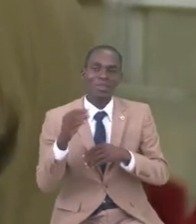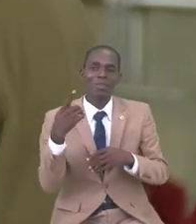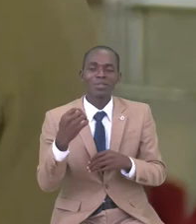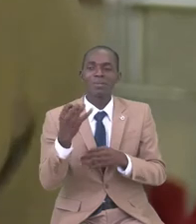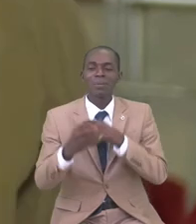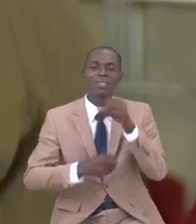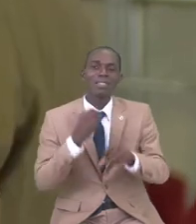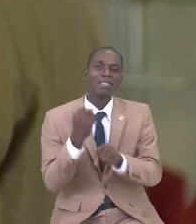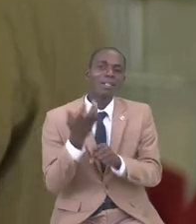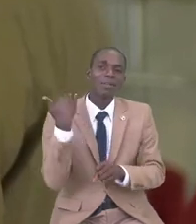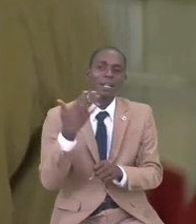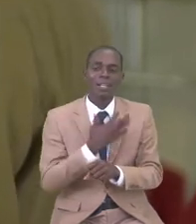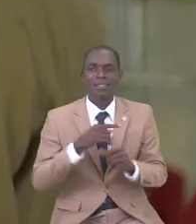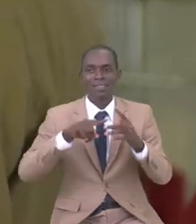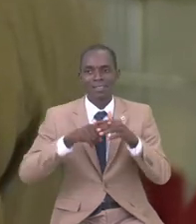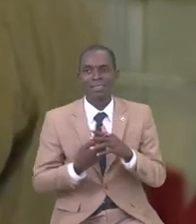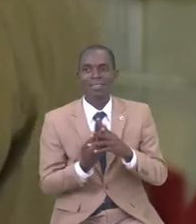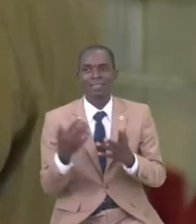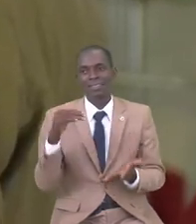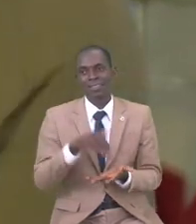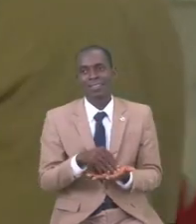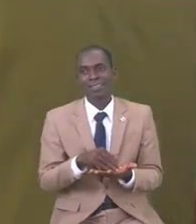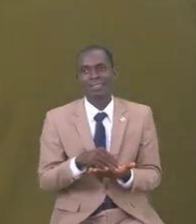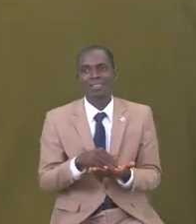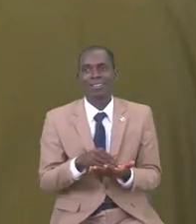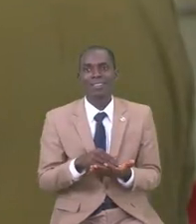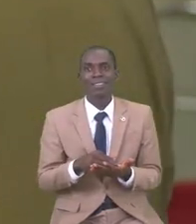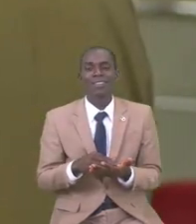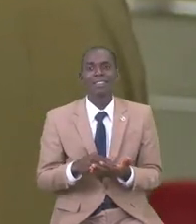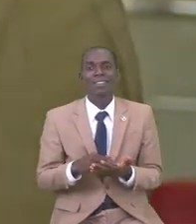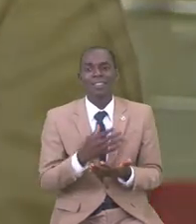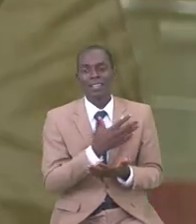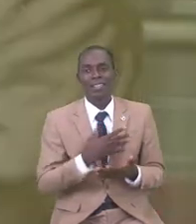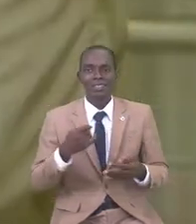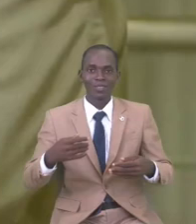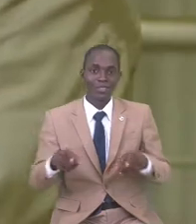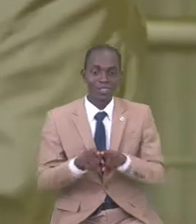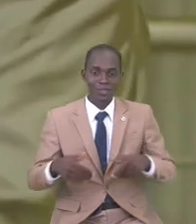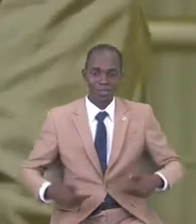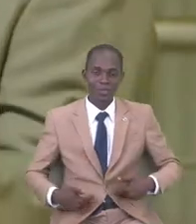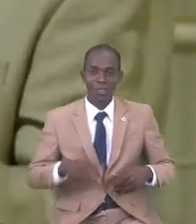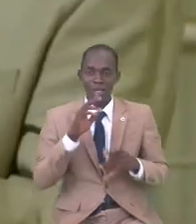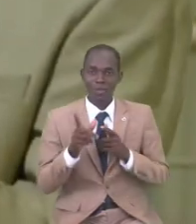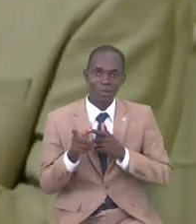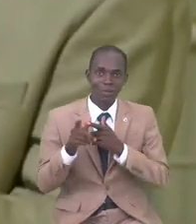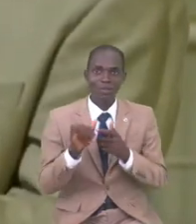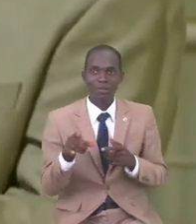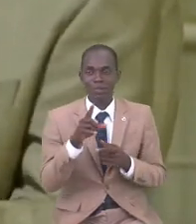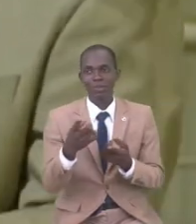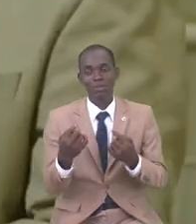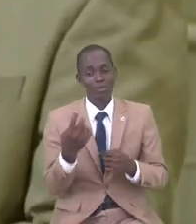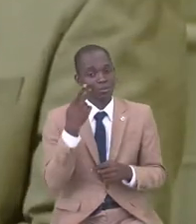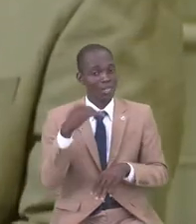years and start all over again, and as the youths are running, you come, look at me